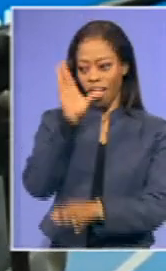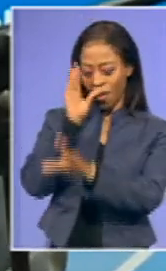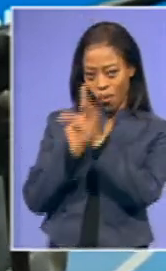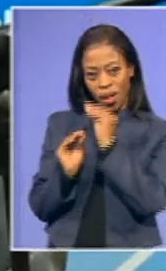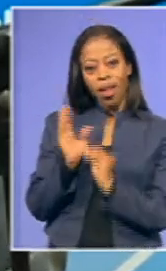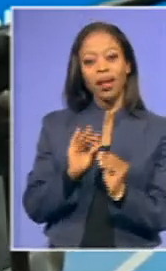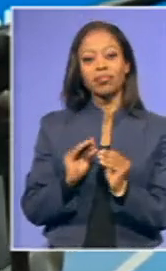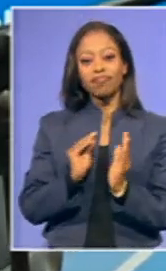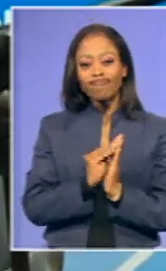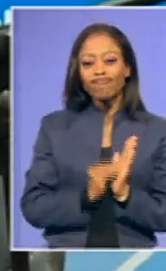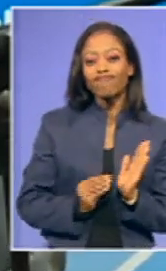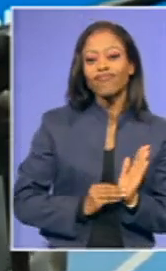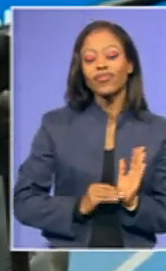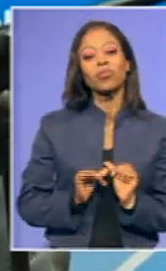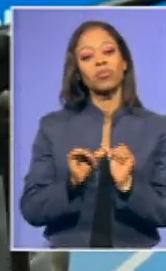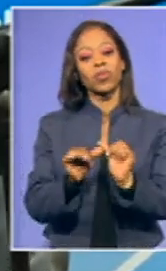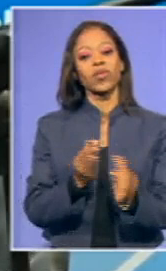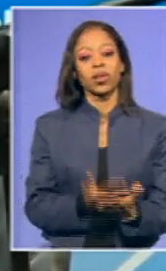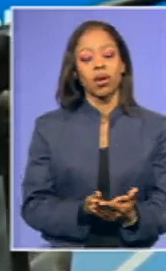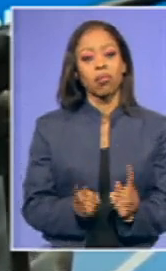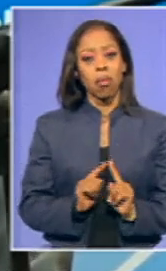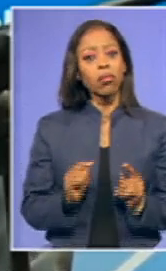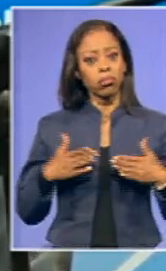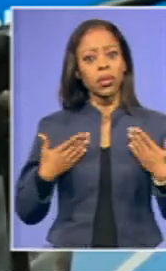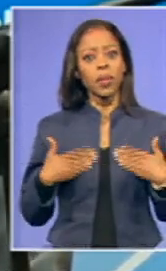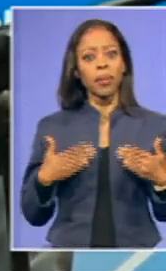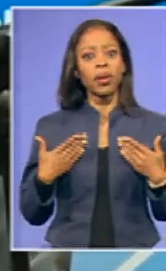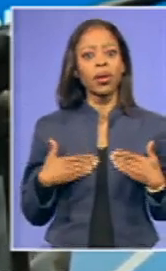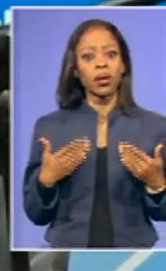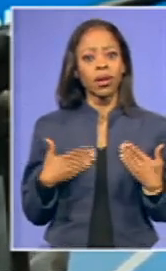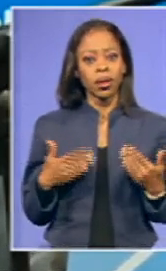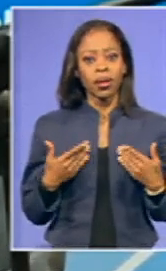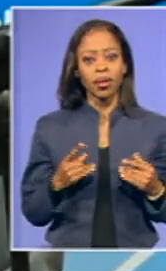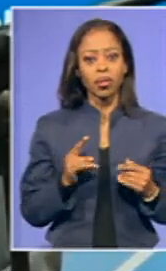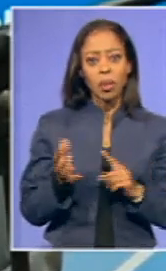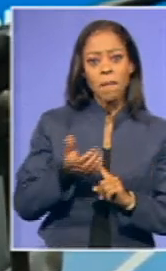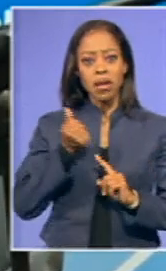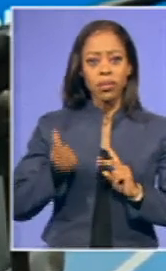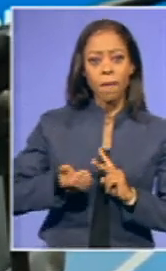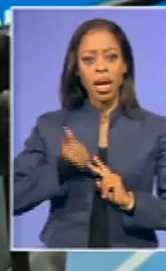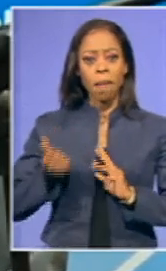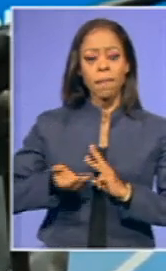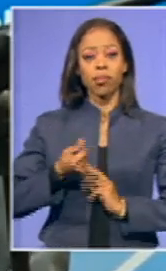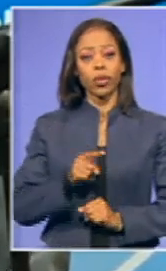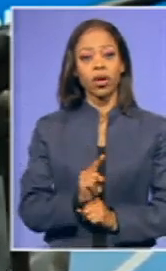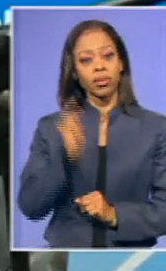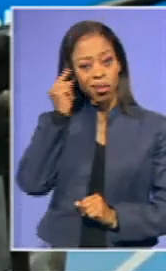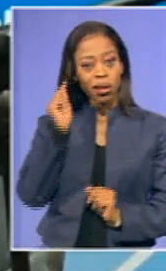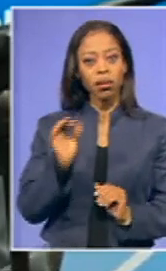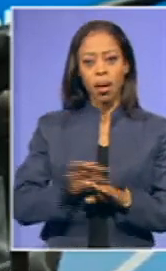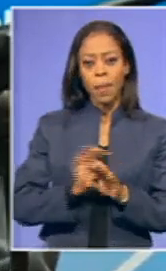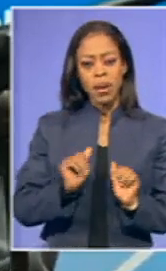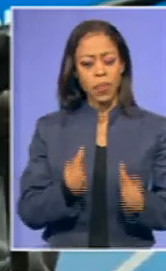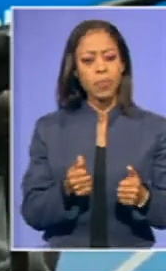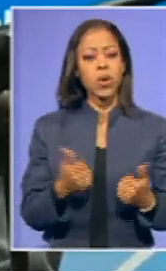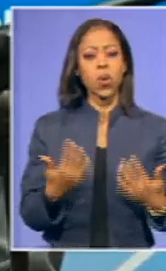learned document so that we move forward. But I'm happy about what we were able to achieve, and I think we've got great plans in place.